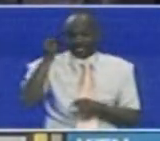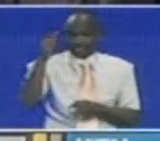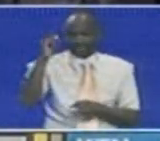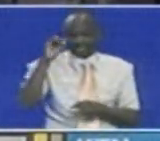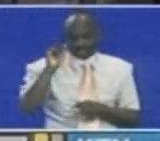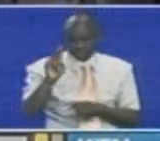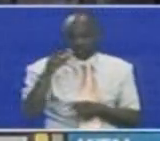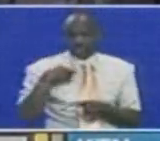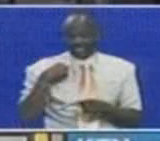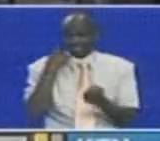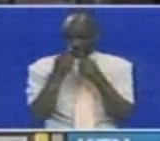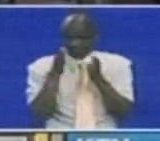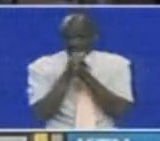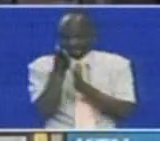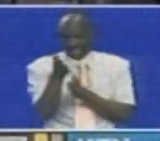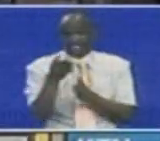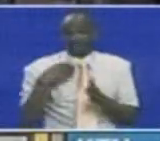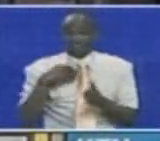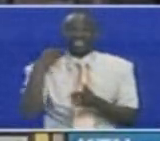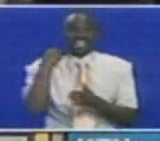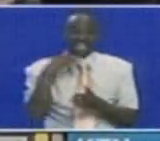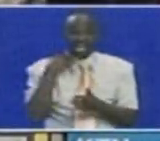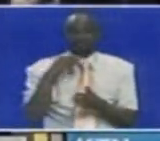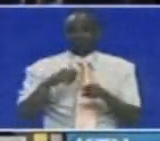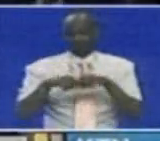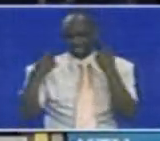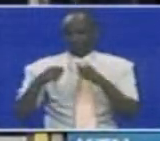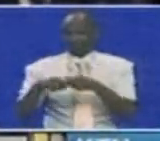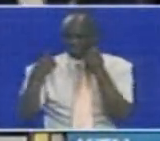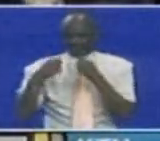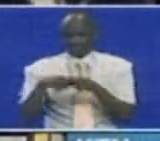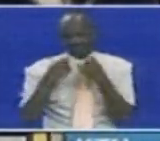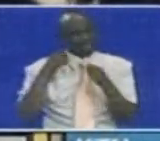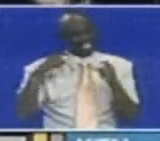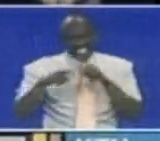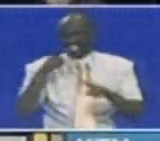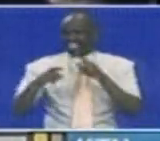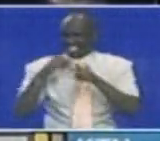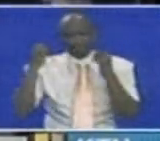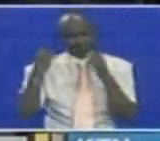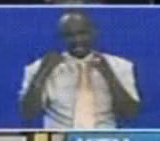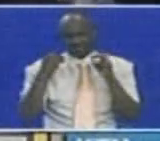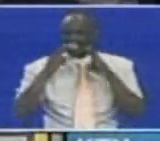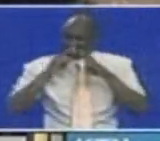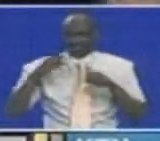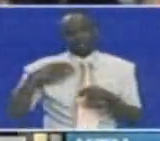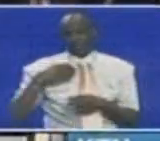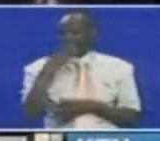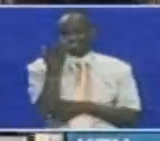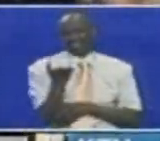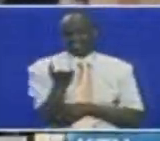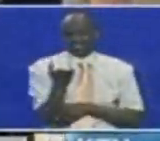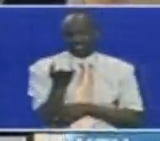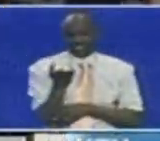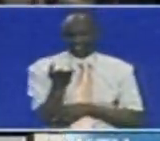seen the sickening and the heinous crimes they have committed by actually massacring innocent civilians, as you can see in